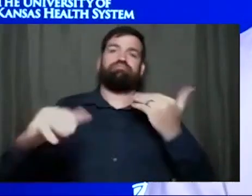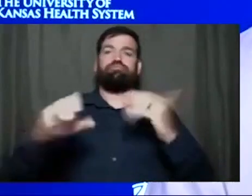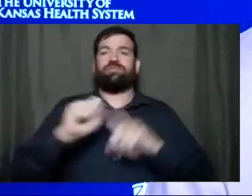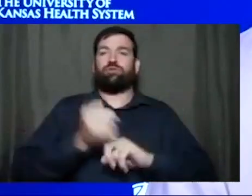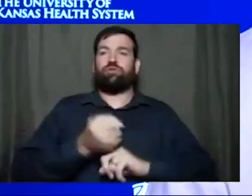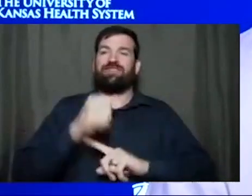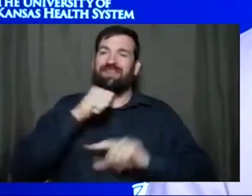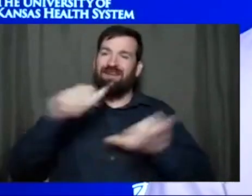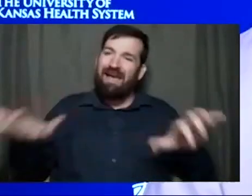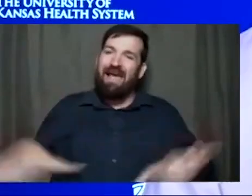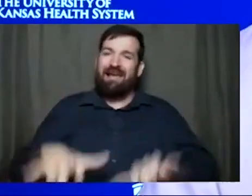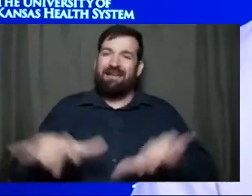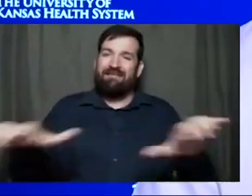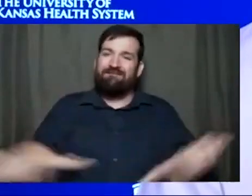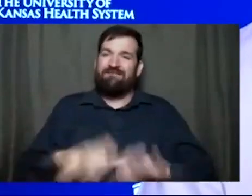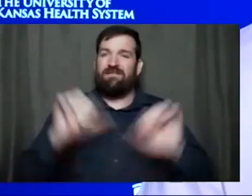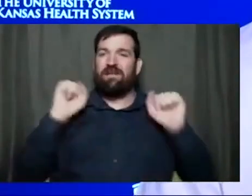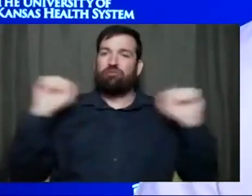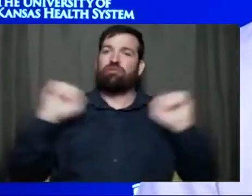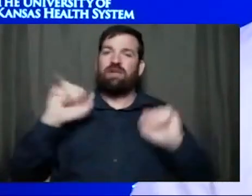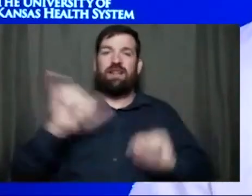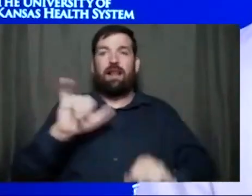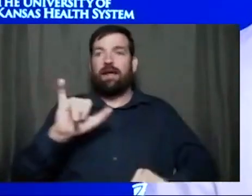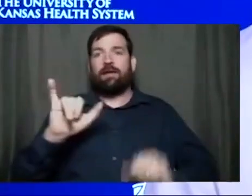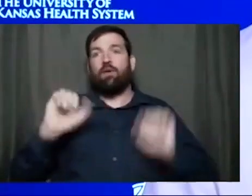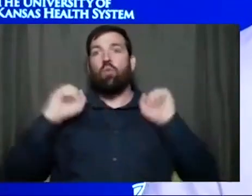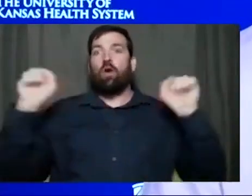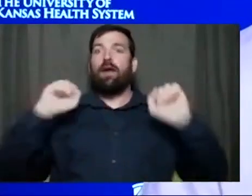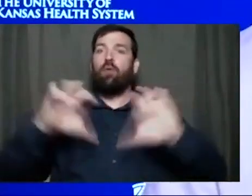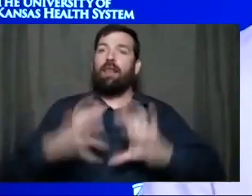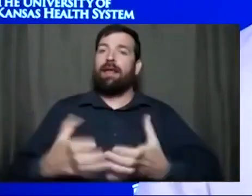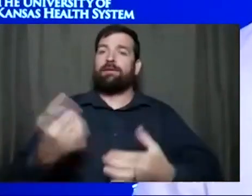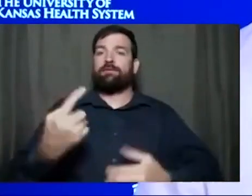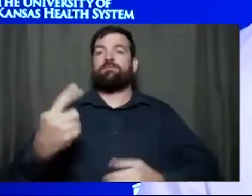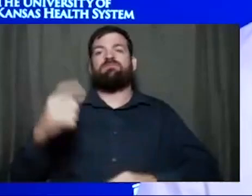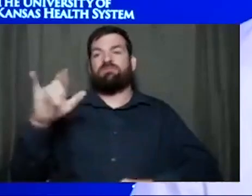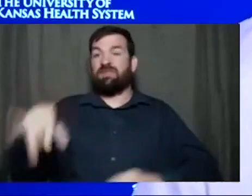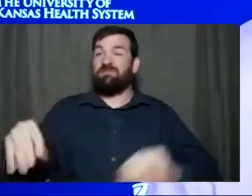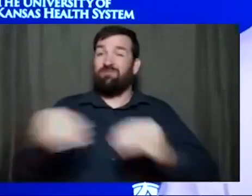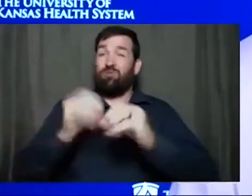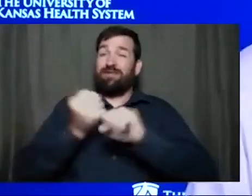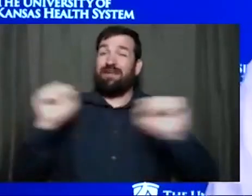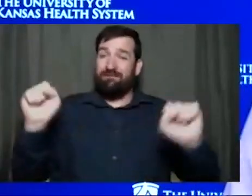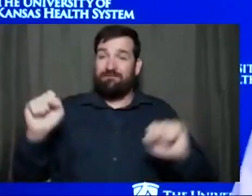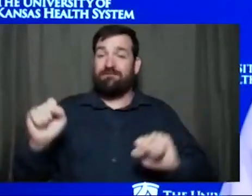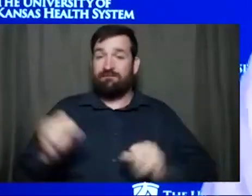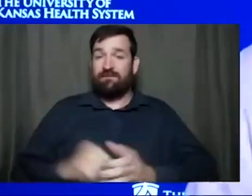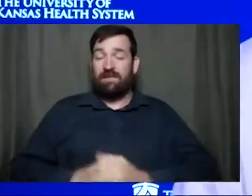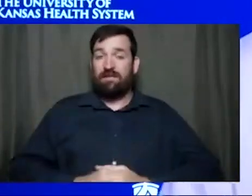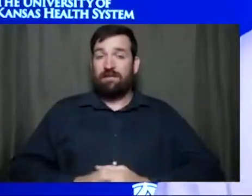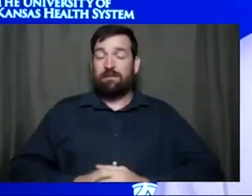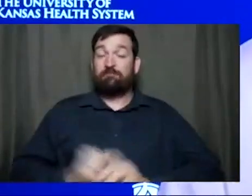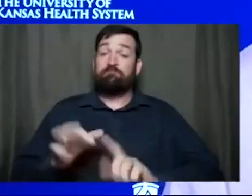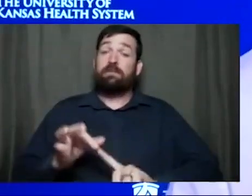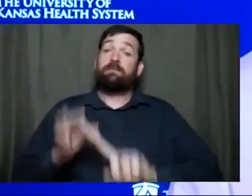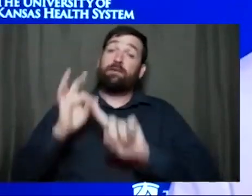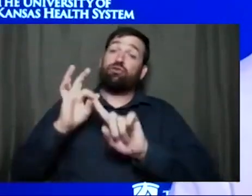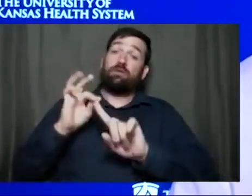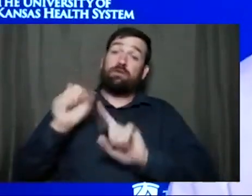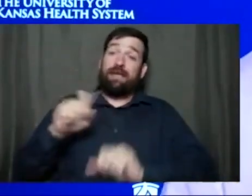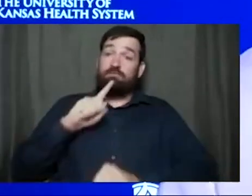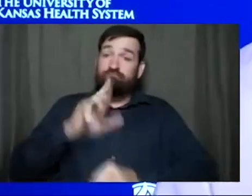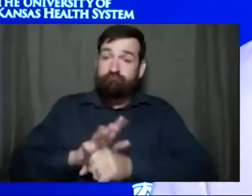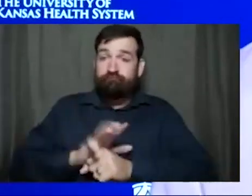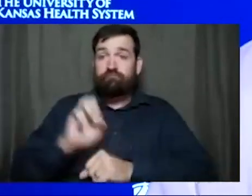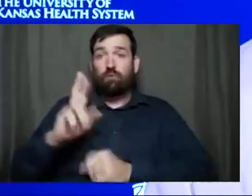exercise like in a workout class or anything like that. That's probably a lot safer if you can, especially if you can guarantee or see that a lot of people are